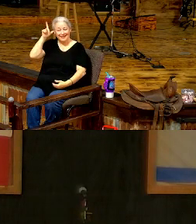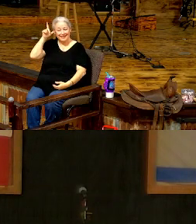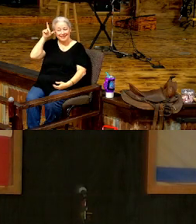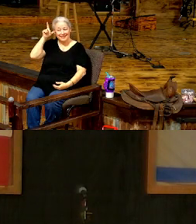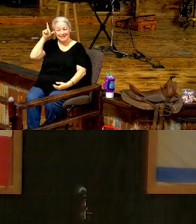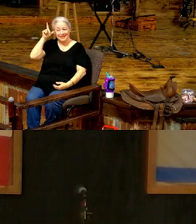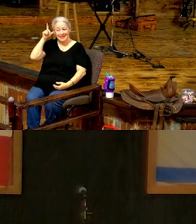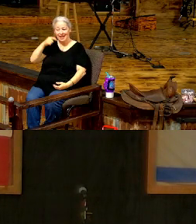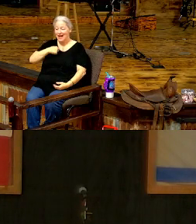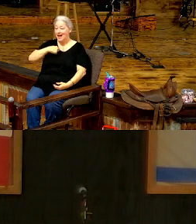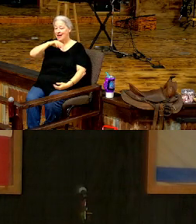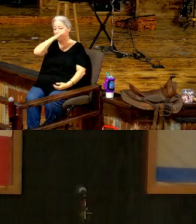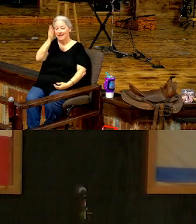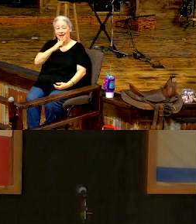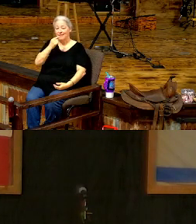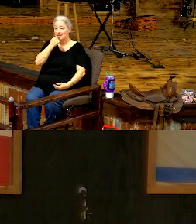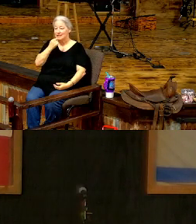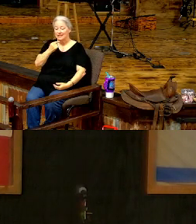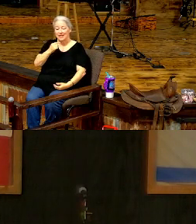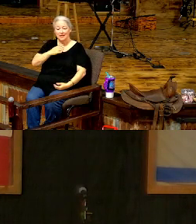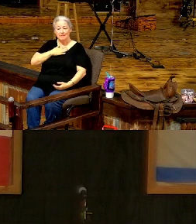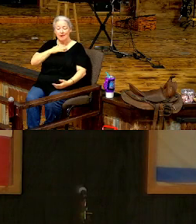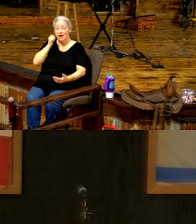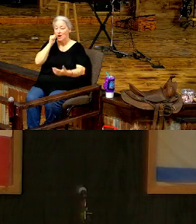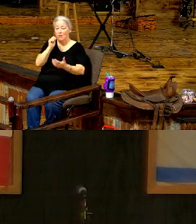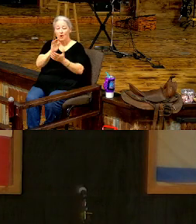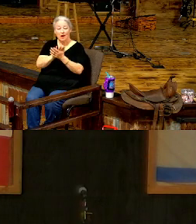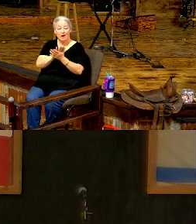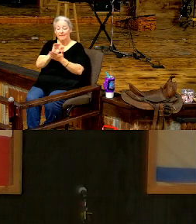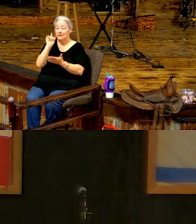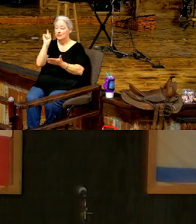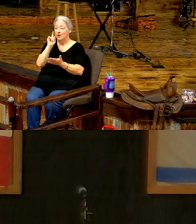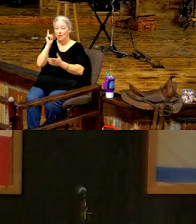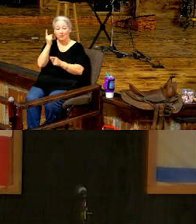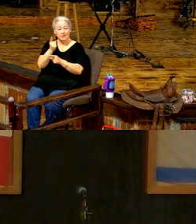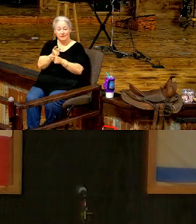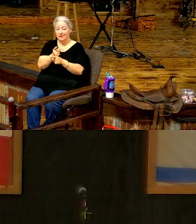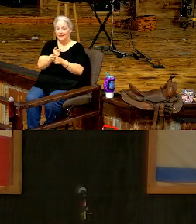I'll never say that my wife is always right,